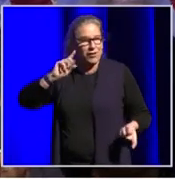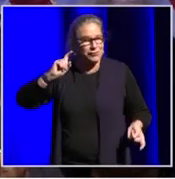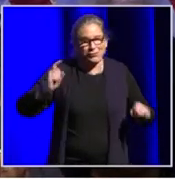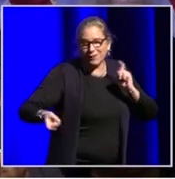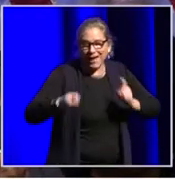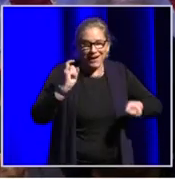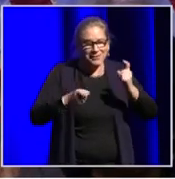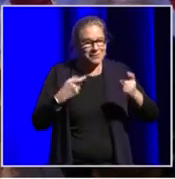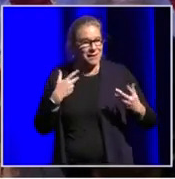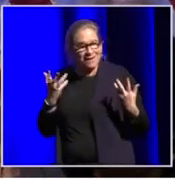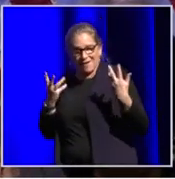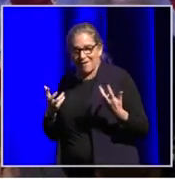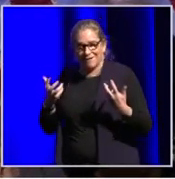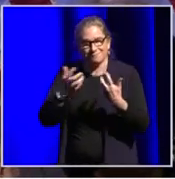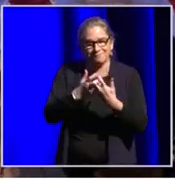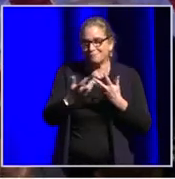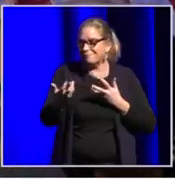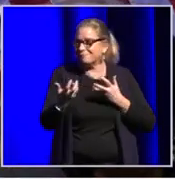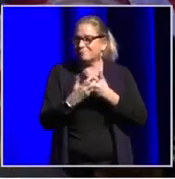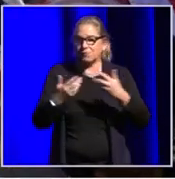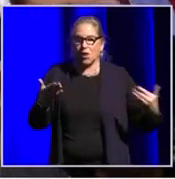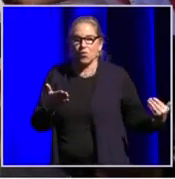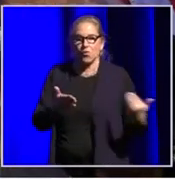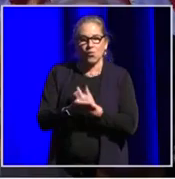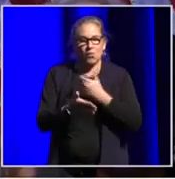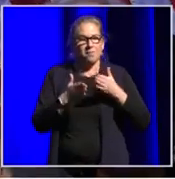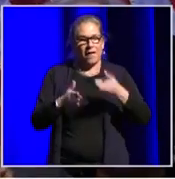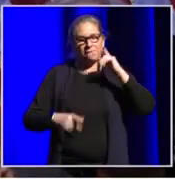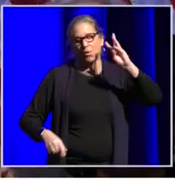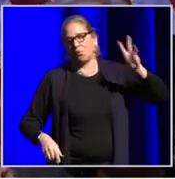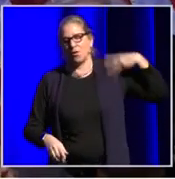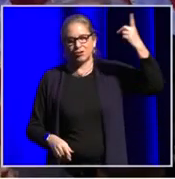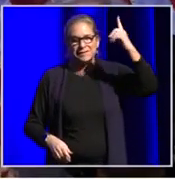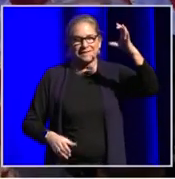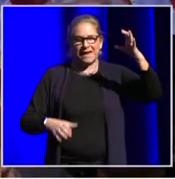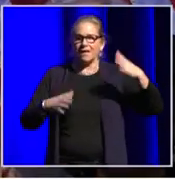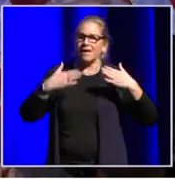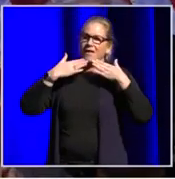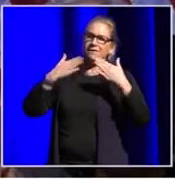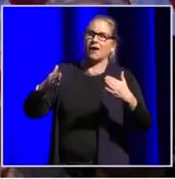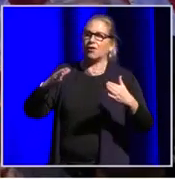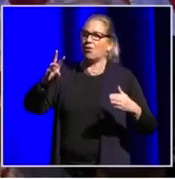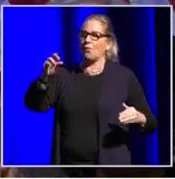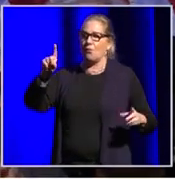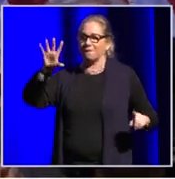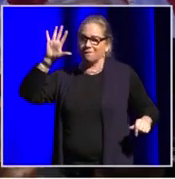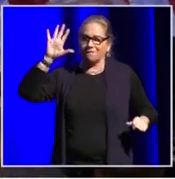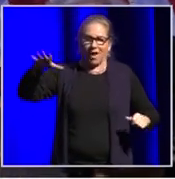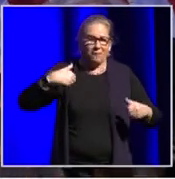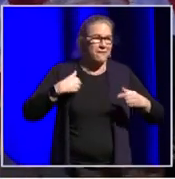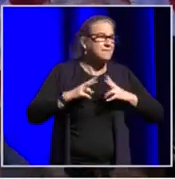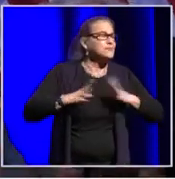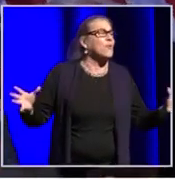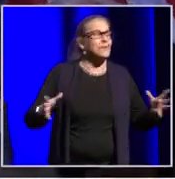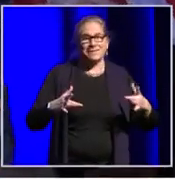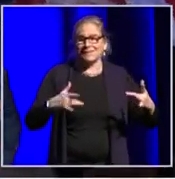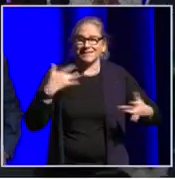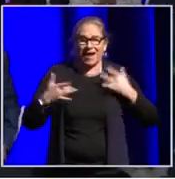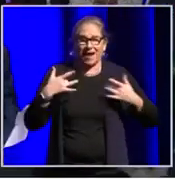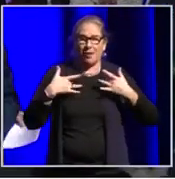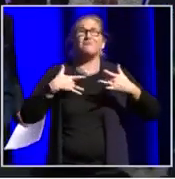district's renewal. Thank you again, Ward 5. It is the honor of my life to represent this community that I love. Thank you.